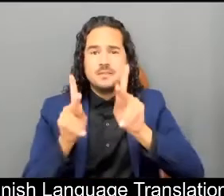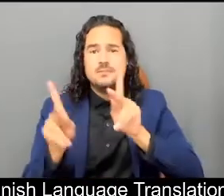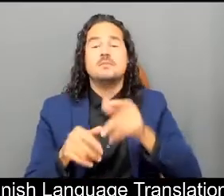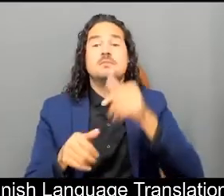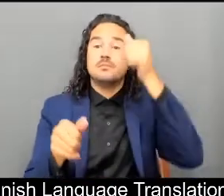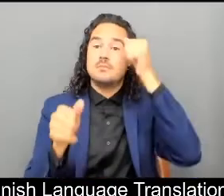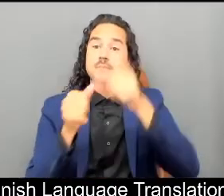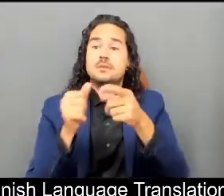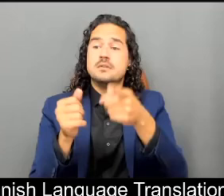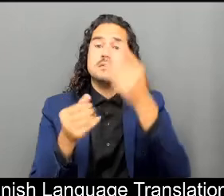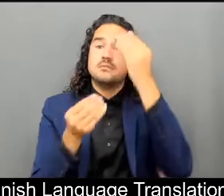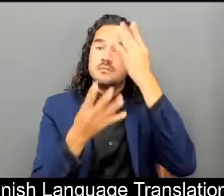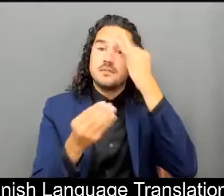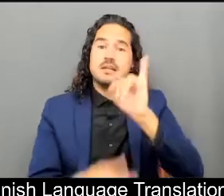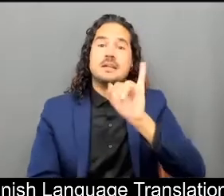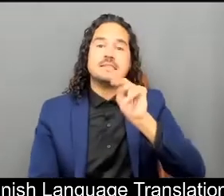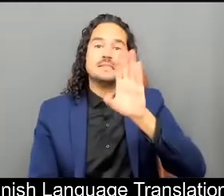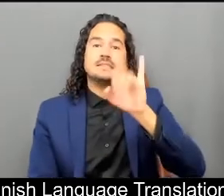that's